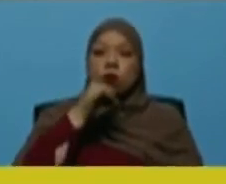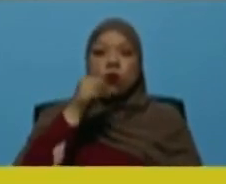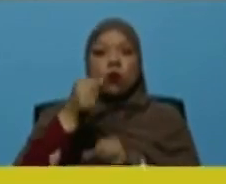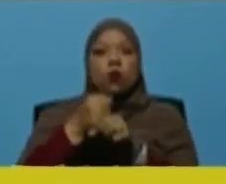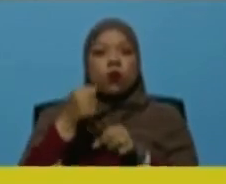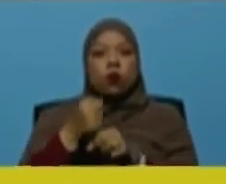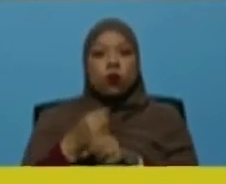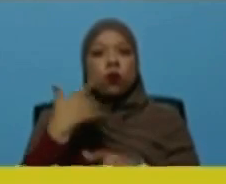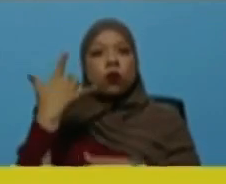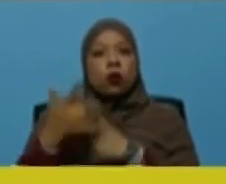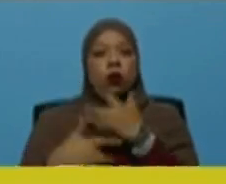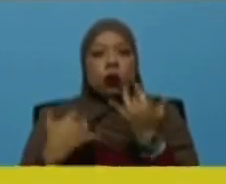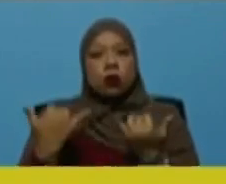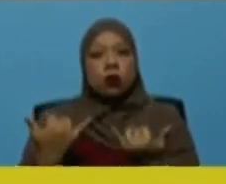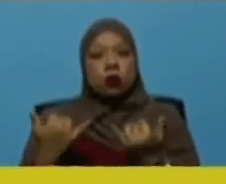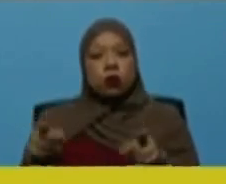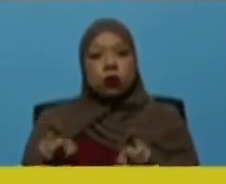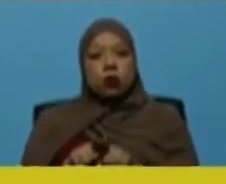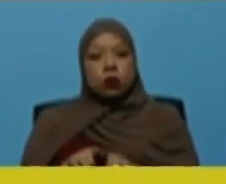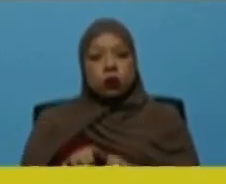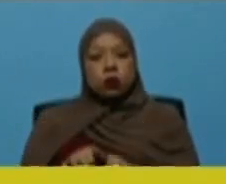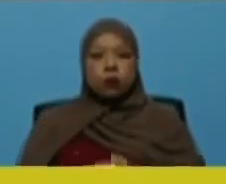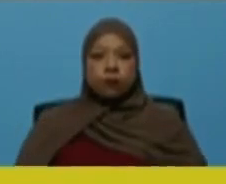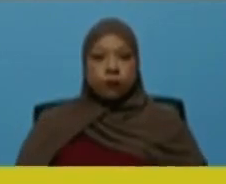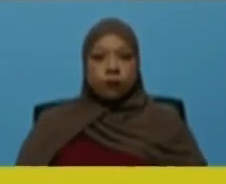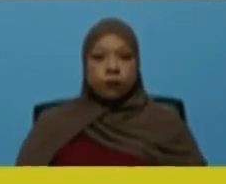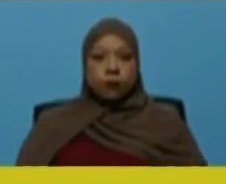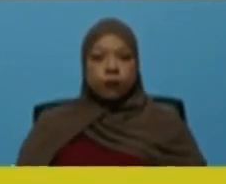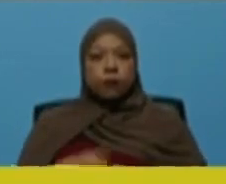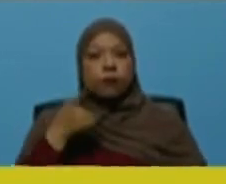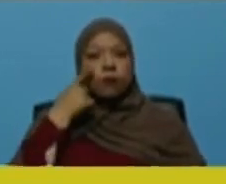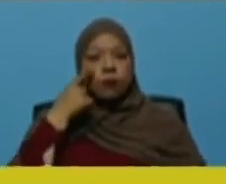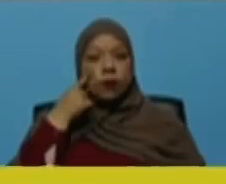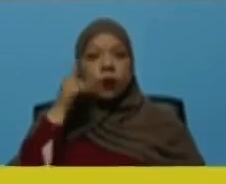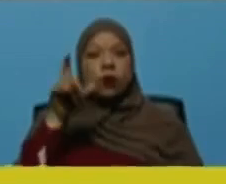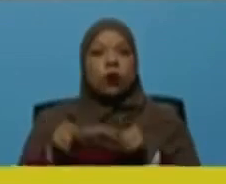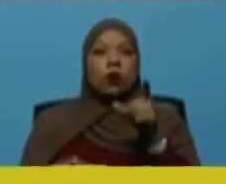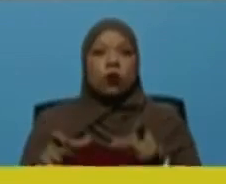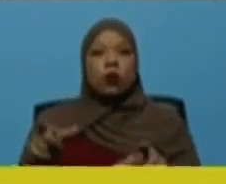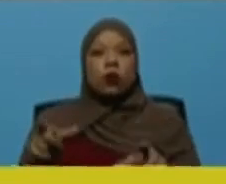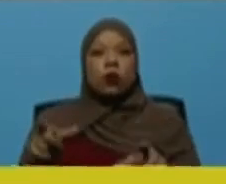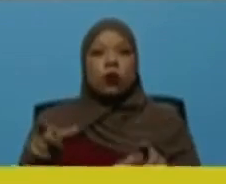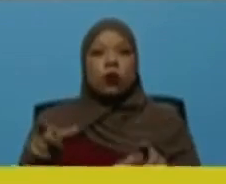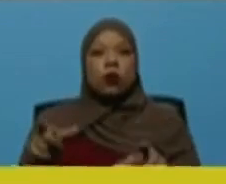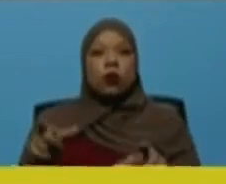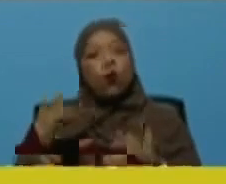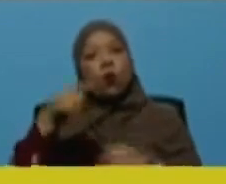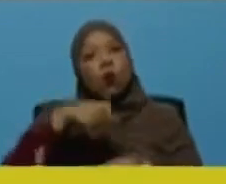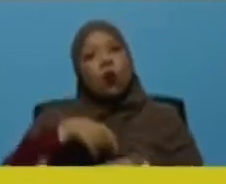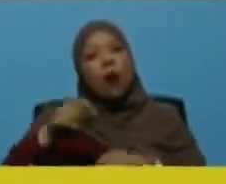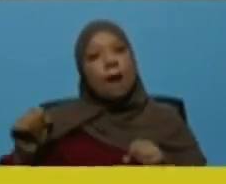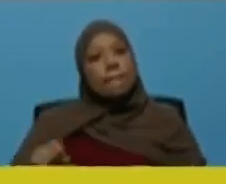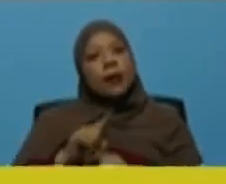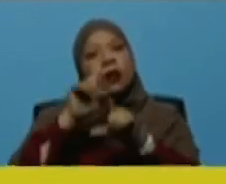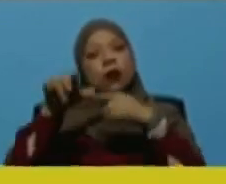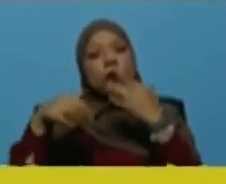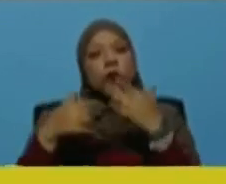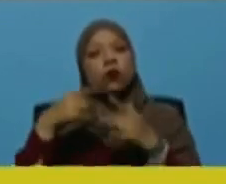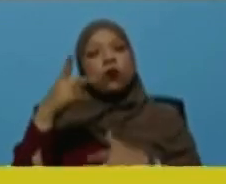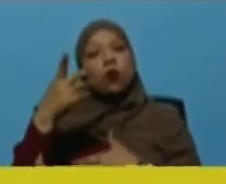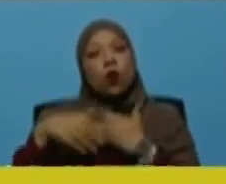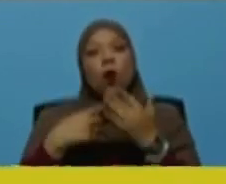has given us His blessing, and we're living in